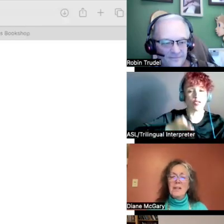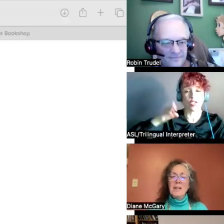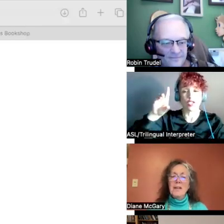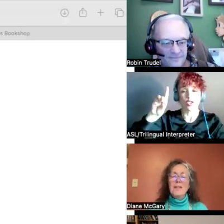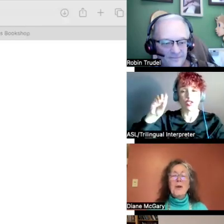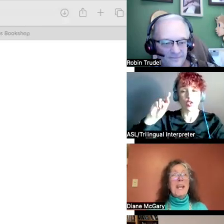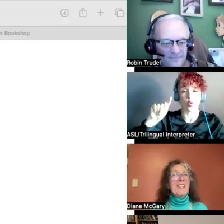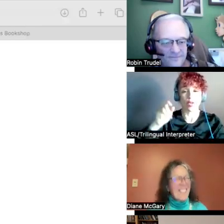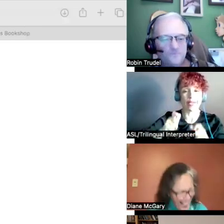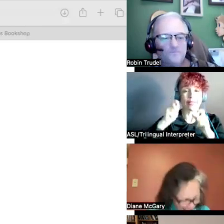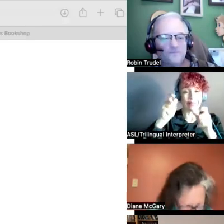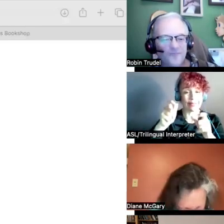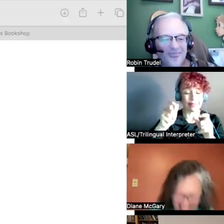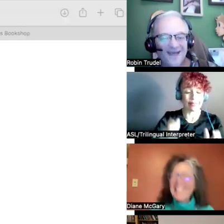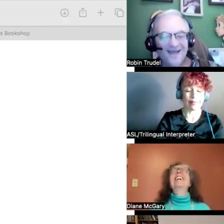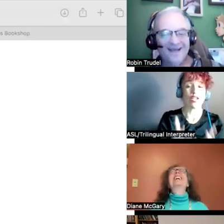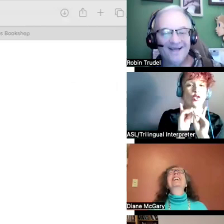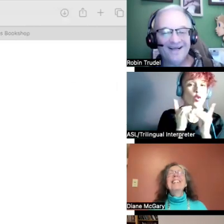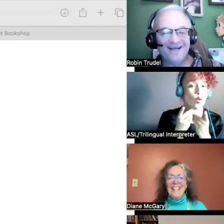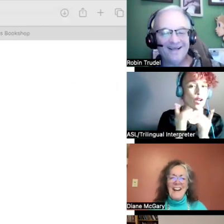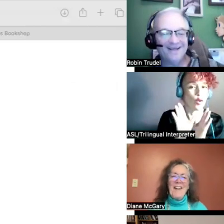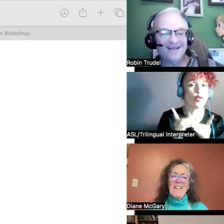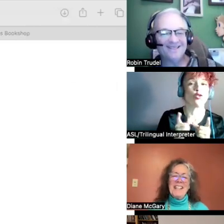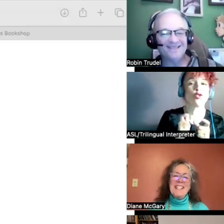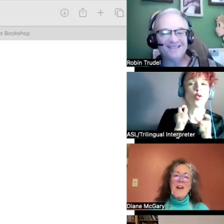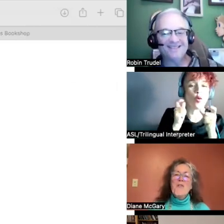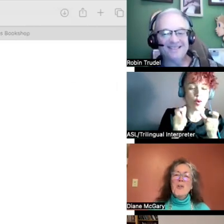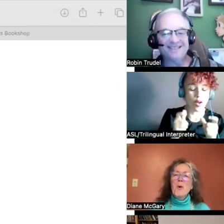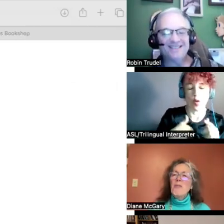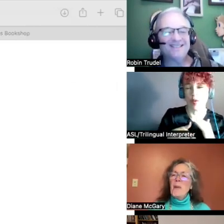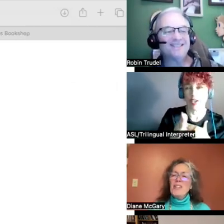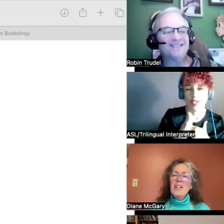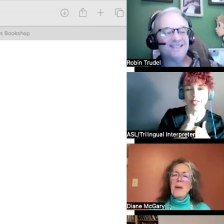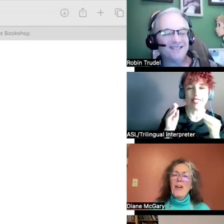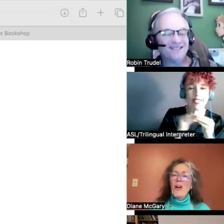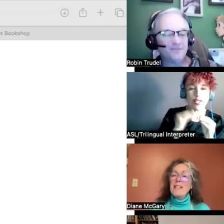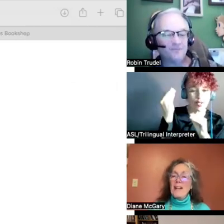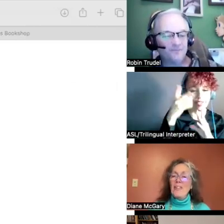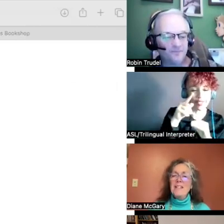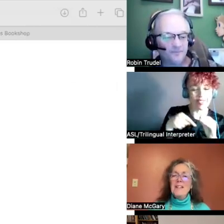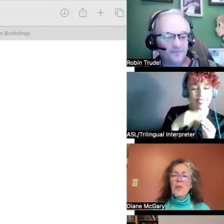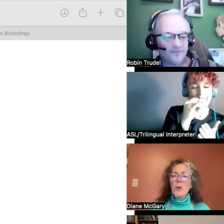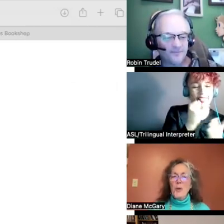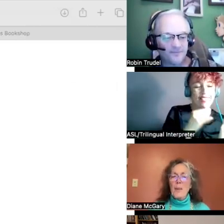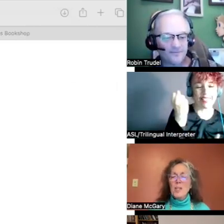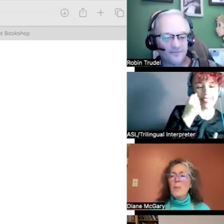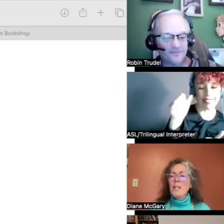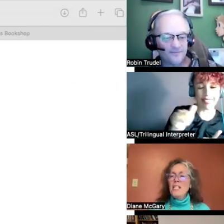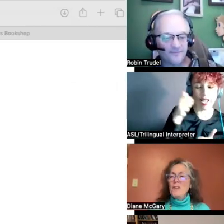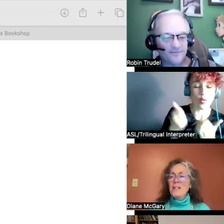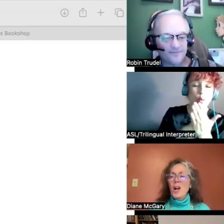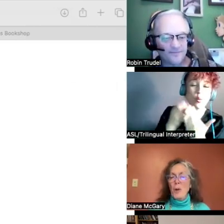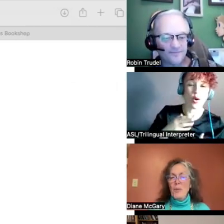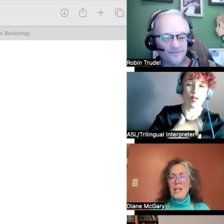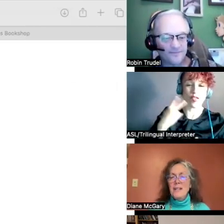drakearts.com/donate. Donate, not donut. Oh, goodness. For more information about our Art Saturdays and other programs,